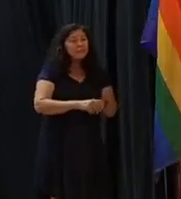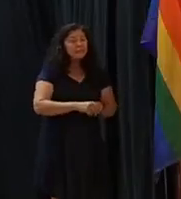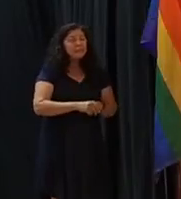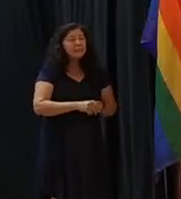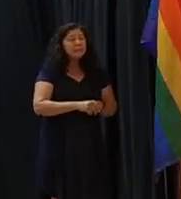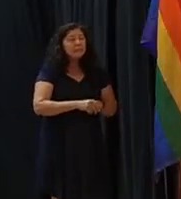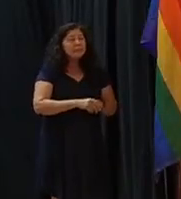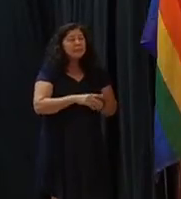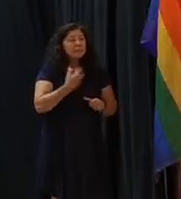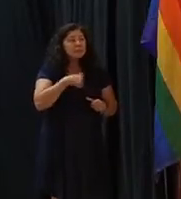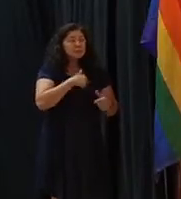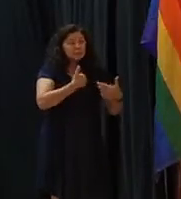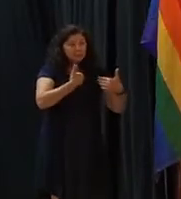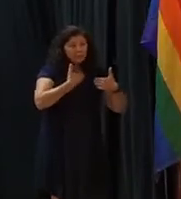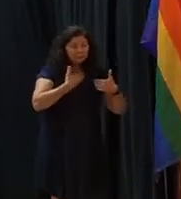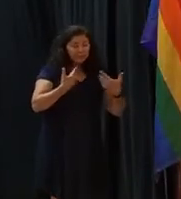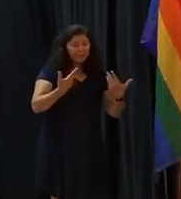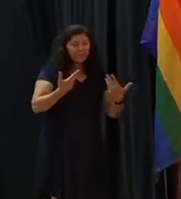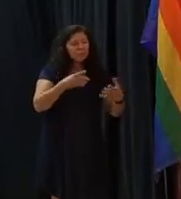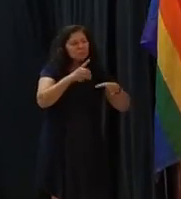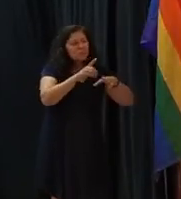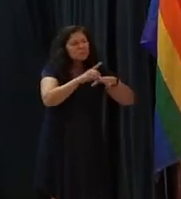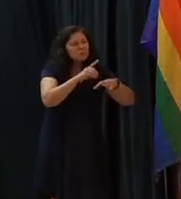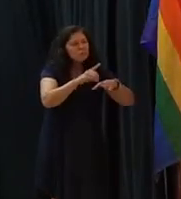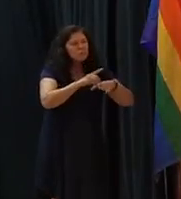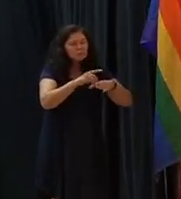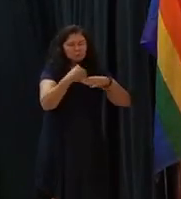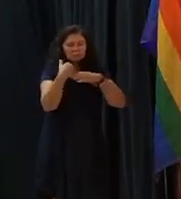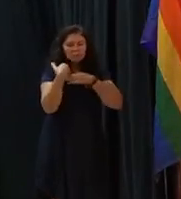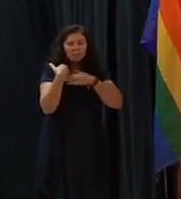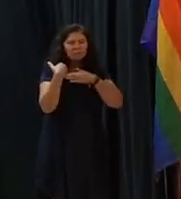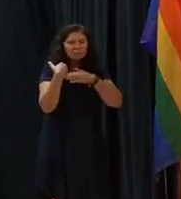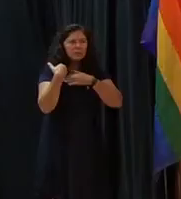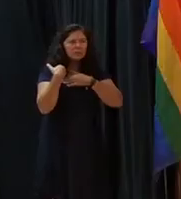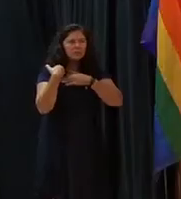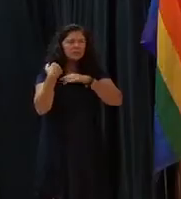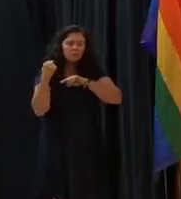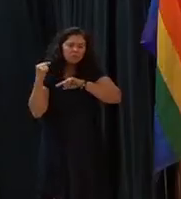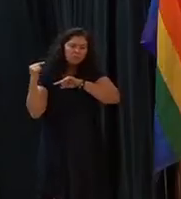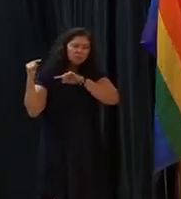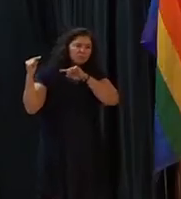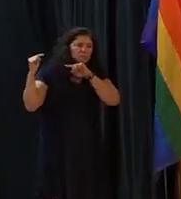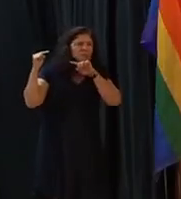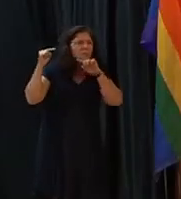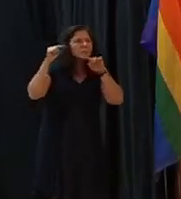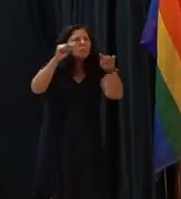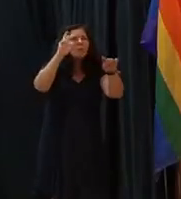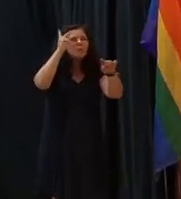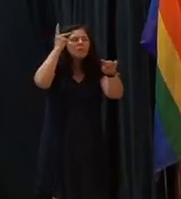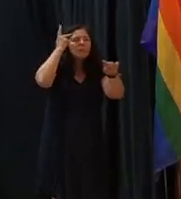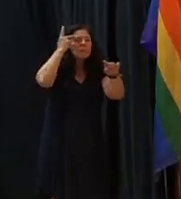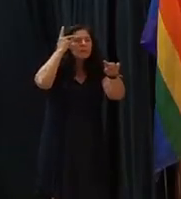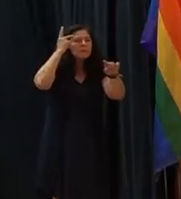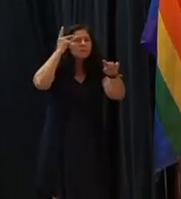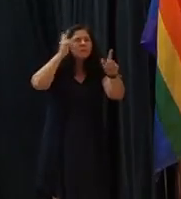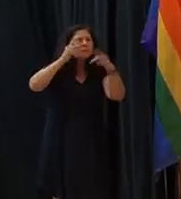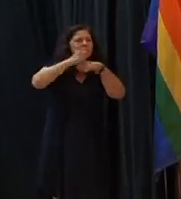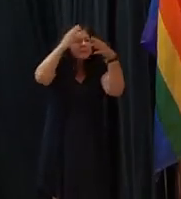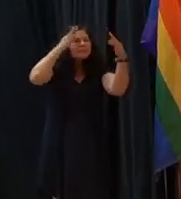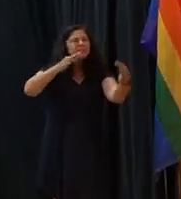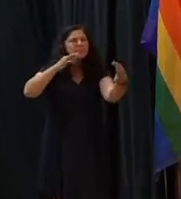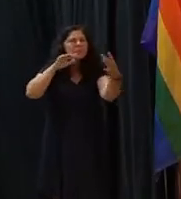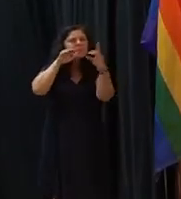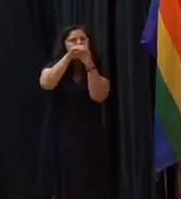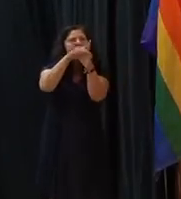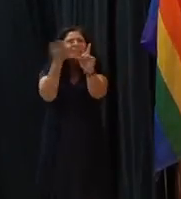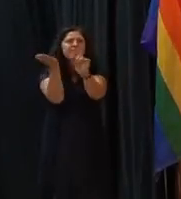have the duty to convince those politicians, decision makers.